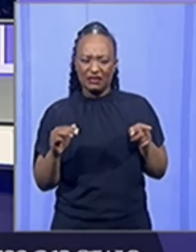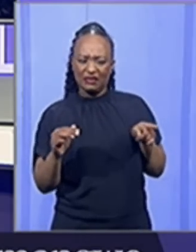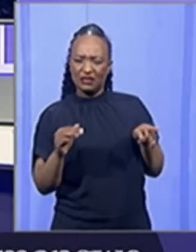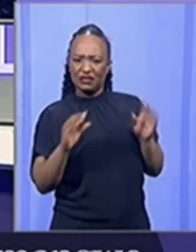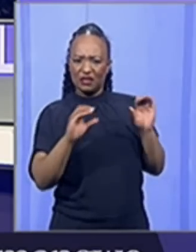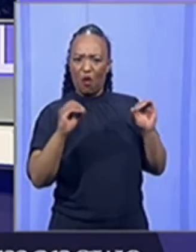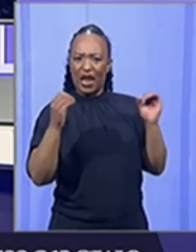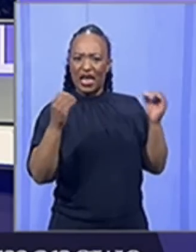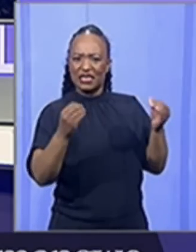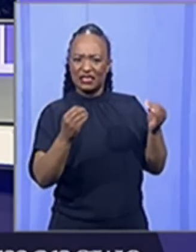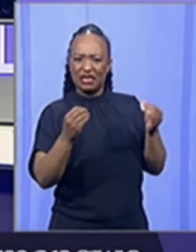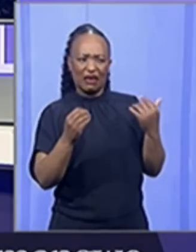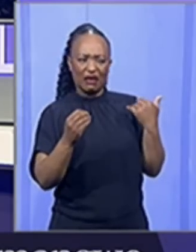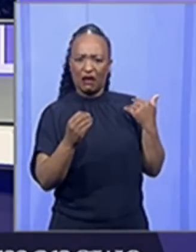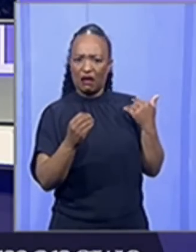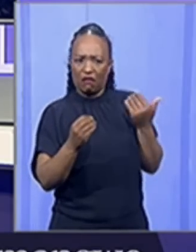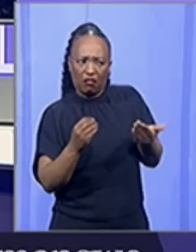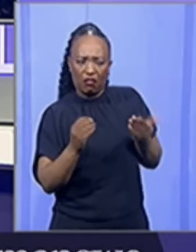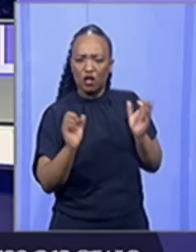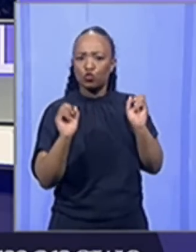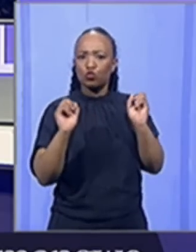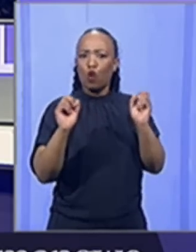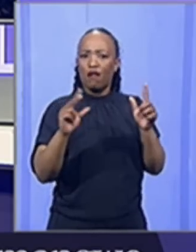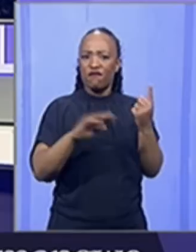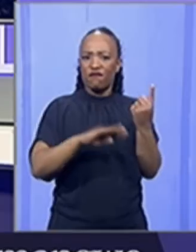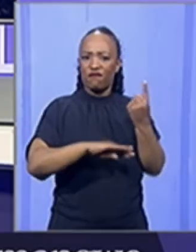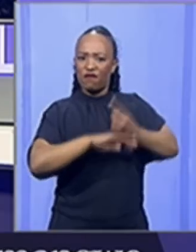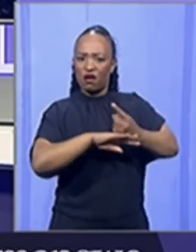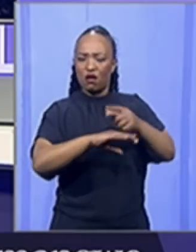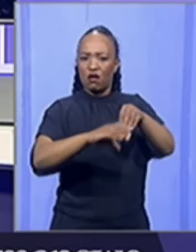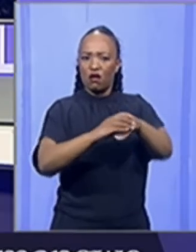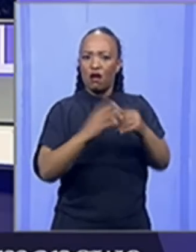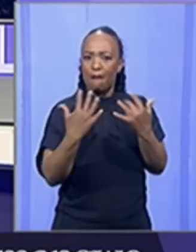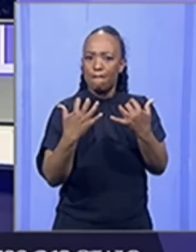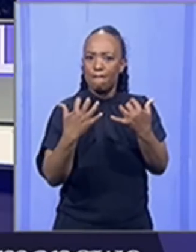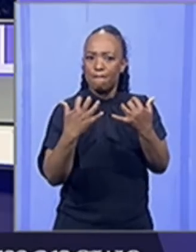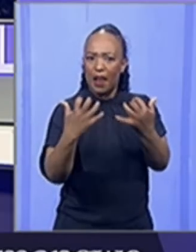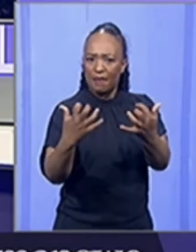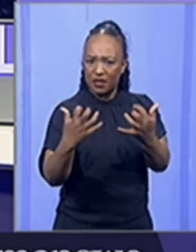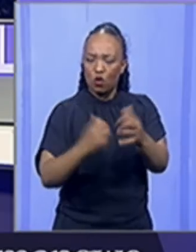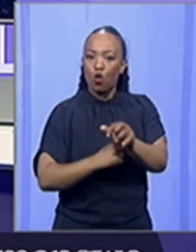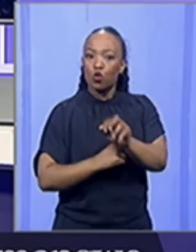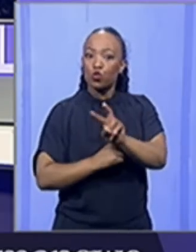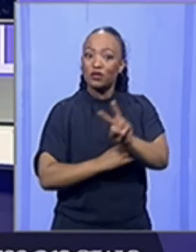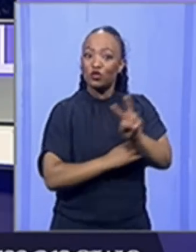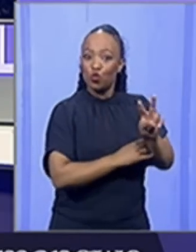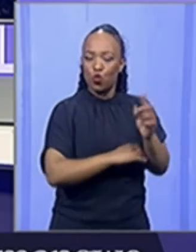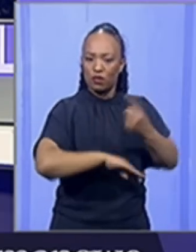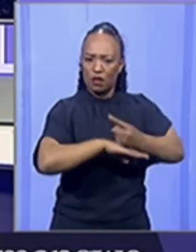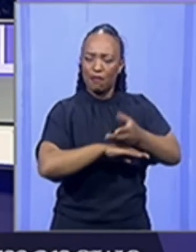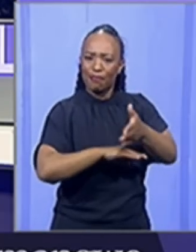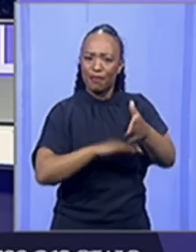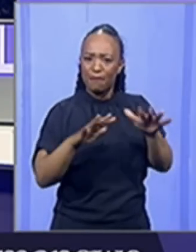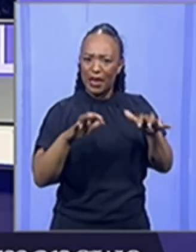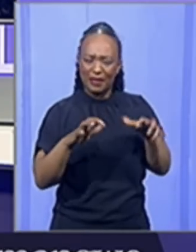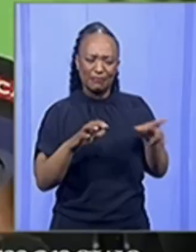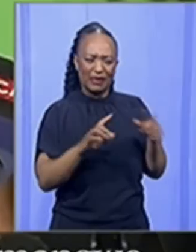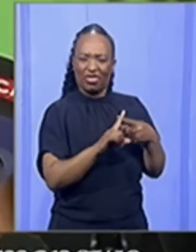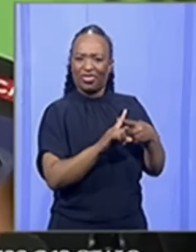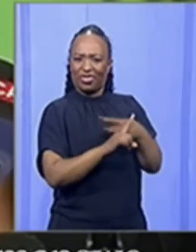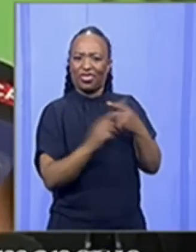lekokong, malatsi a le mmalwa fela le sena go belesetsa ditokololo di ka nna 20 tsa palamente.